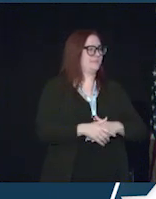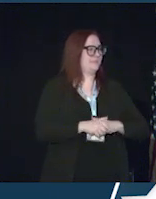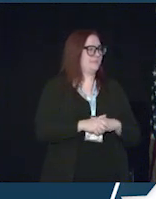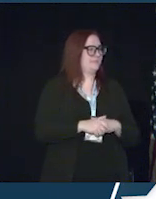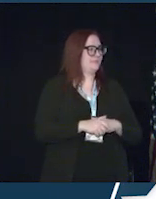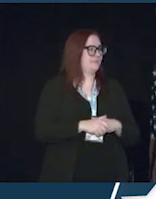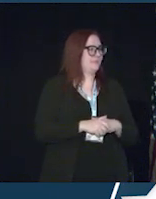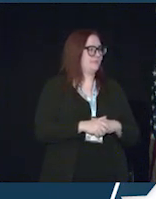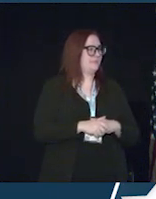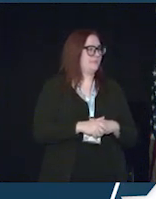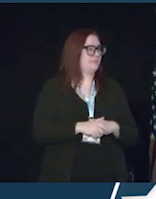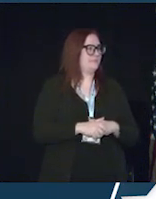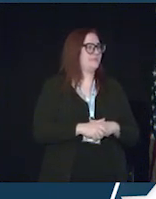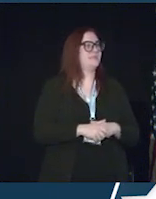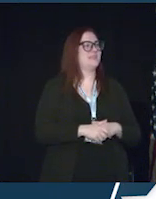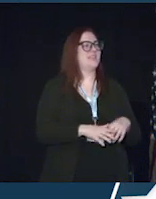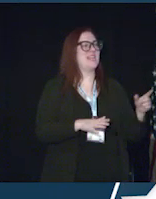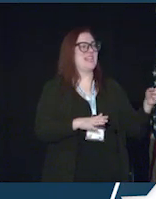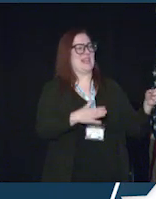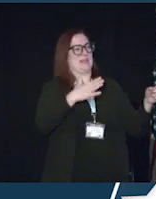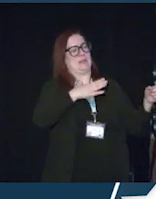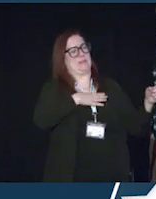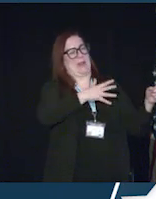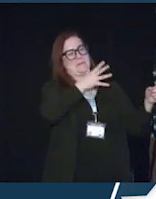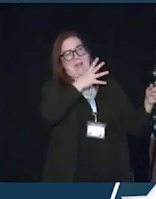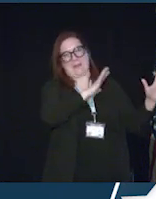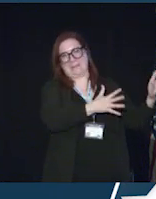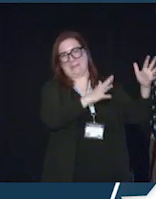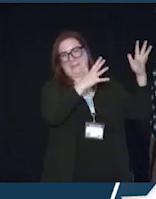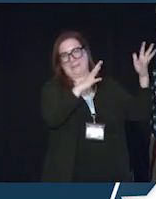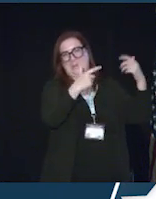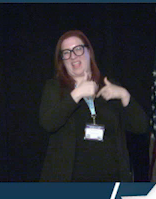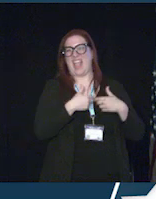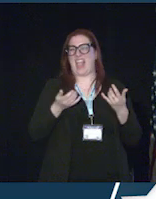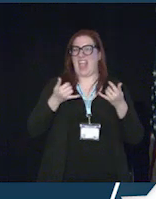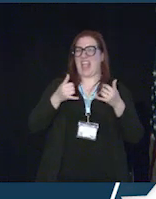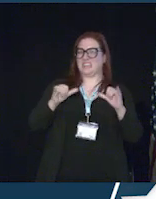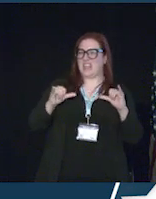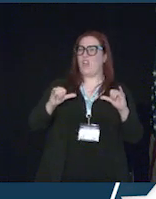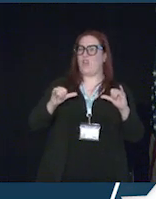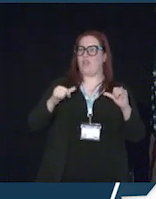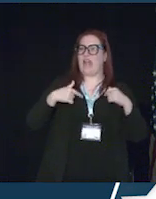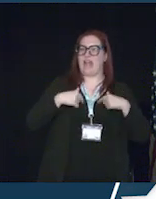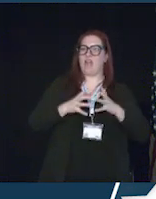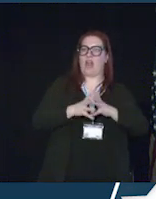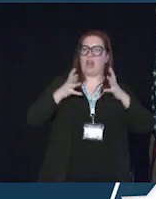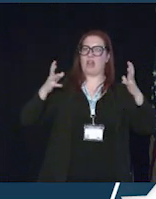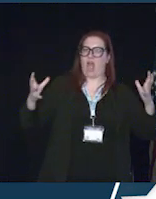Who stood up for my rights and instilled a love of learning in me.